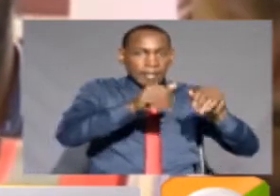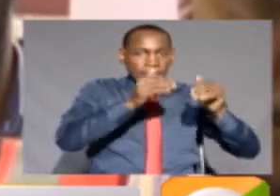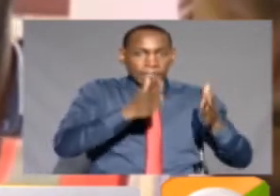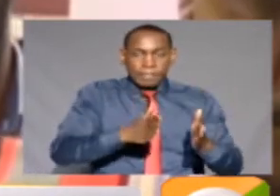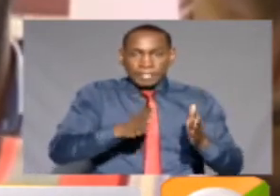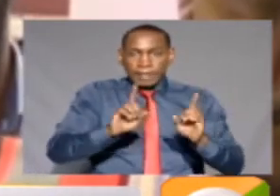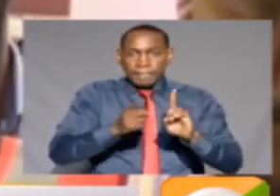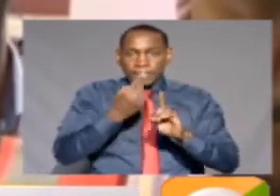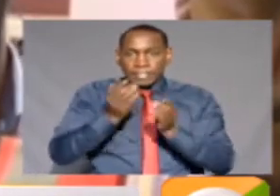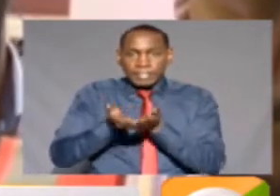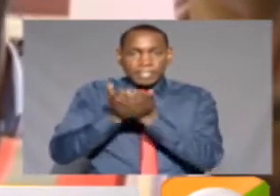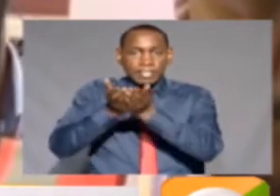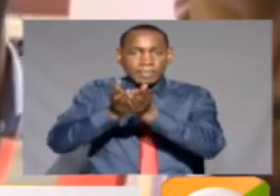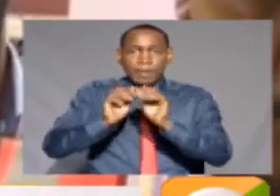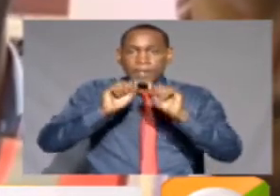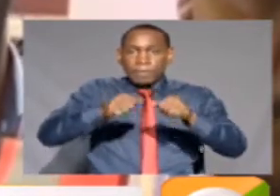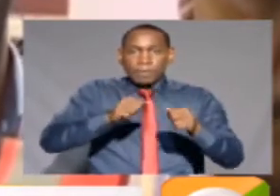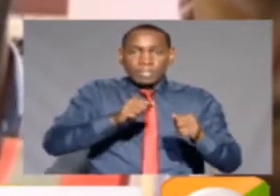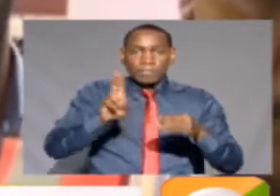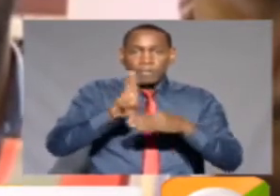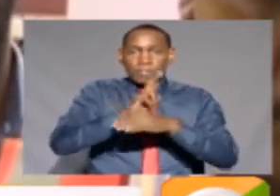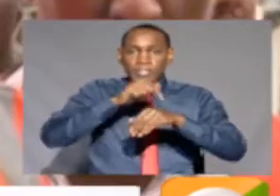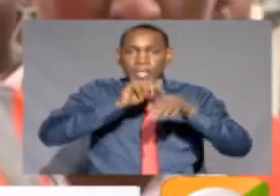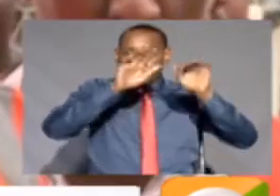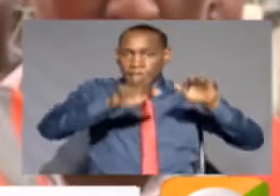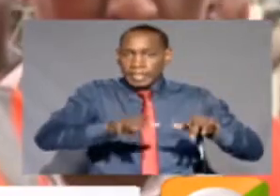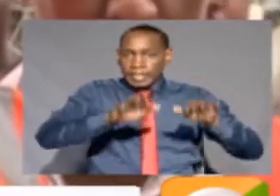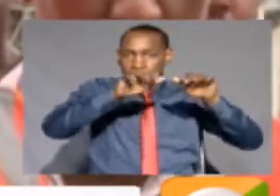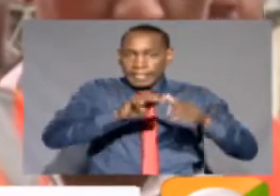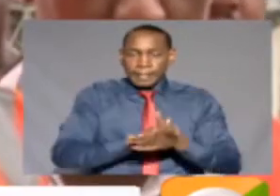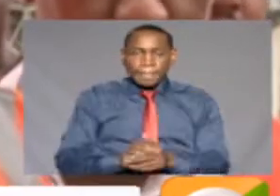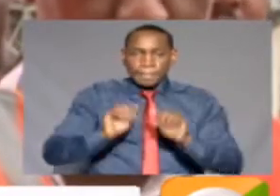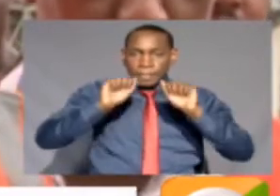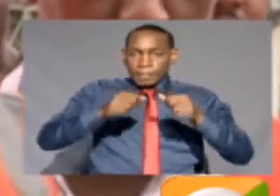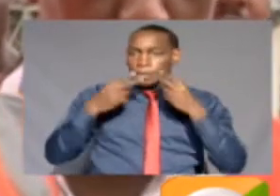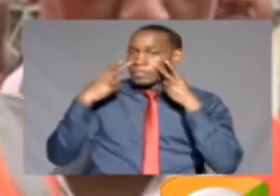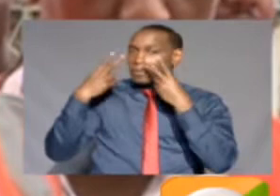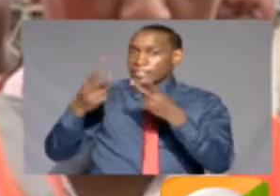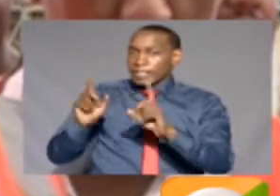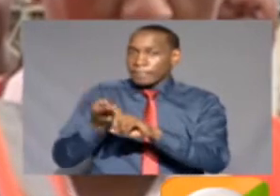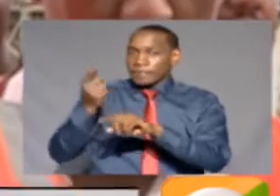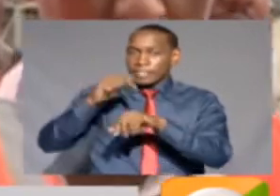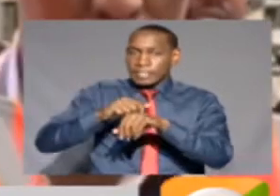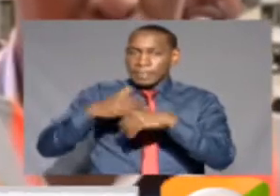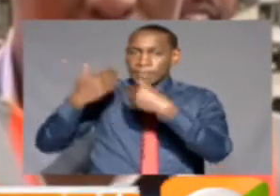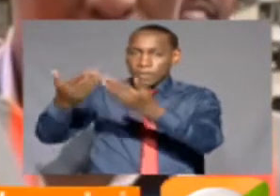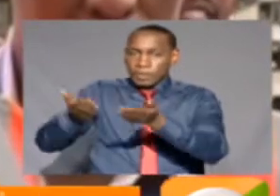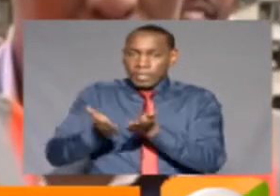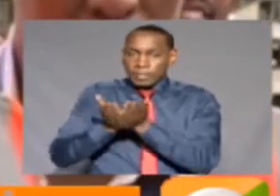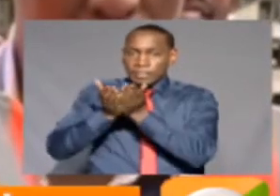for the first ship, so that they are able to apply it during the rain season. As you can see, this is the first time we are receiving a